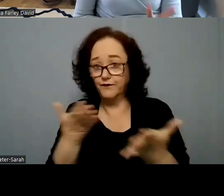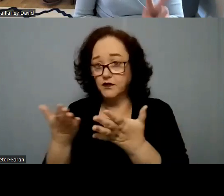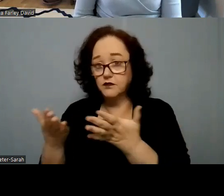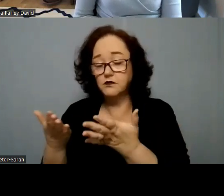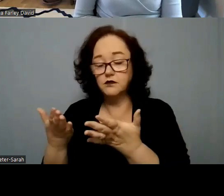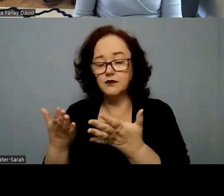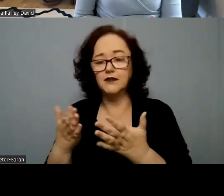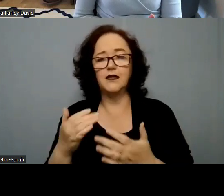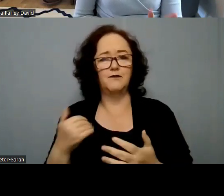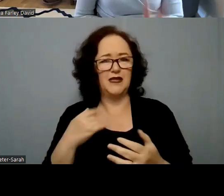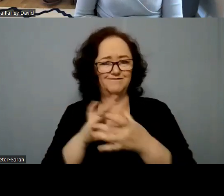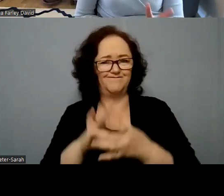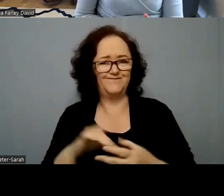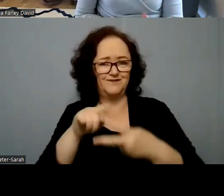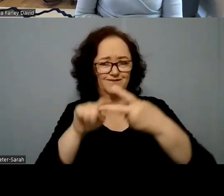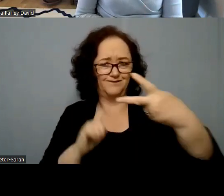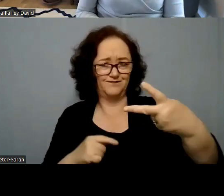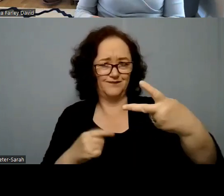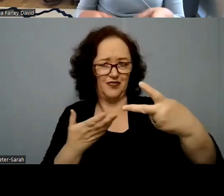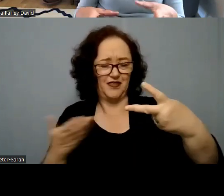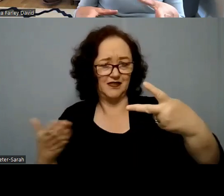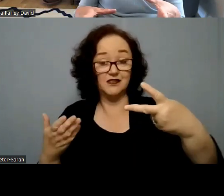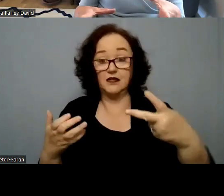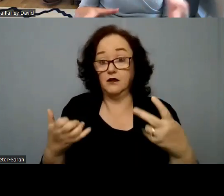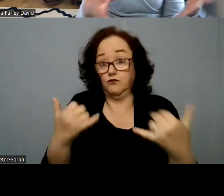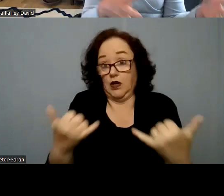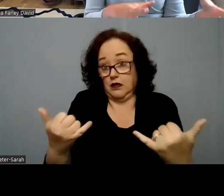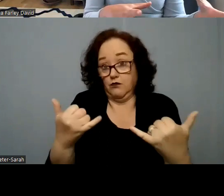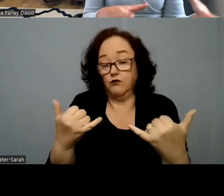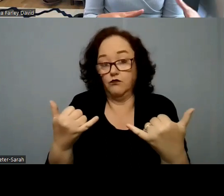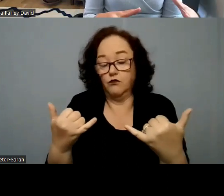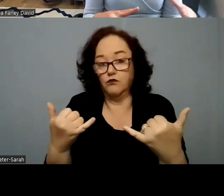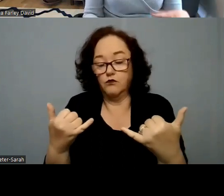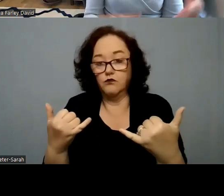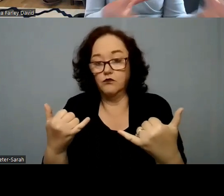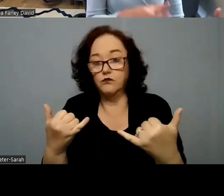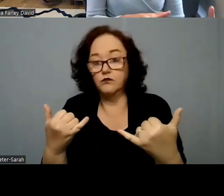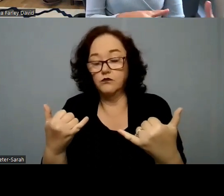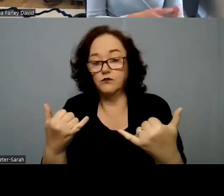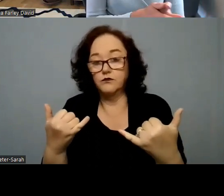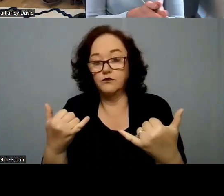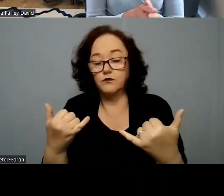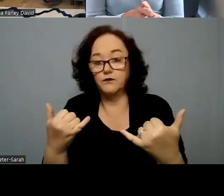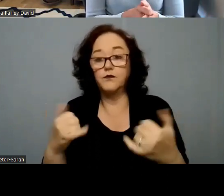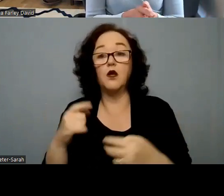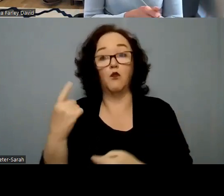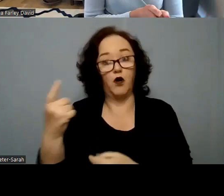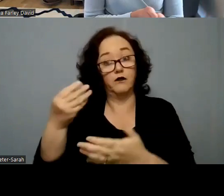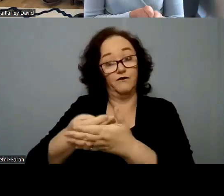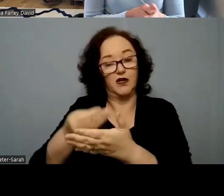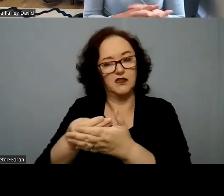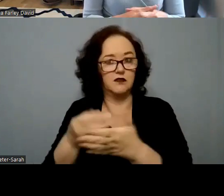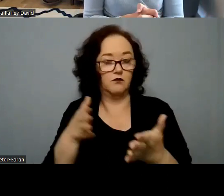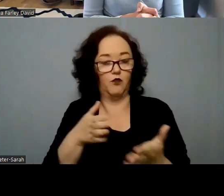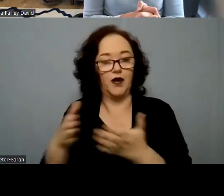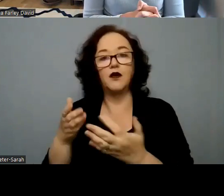comments about that financing mechanism right now. One financing mechanism is through the